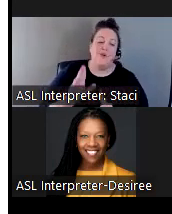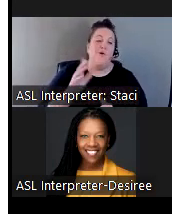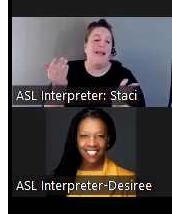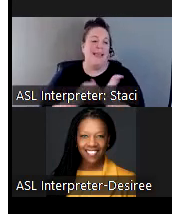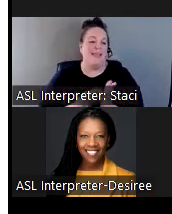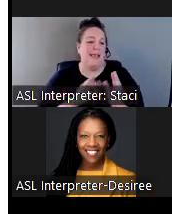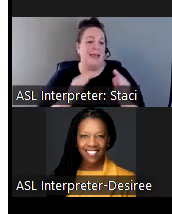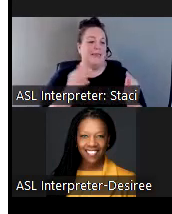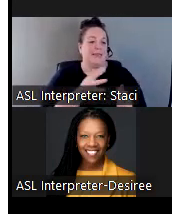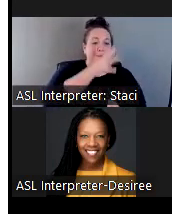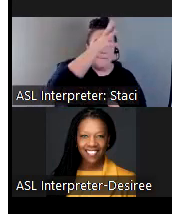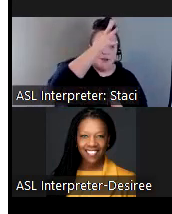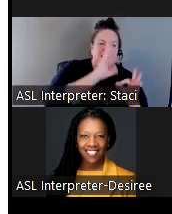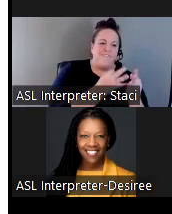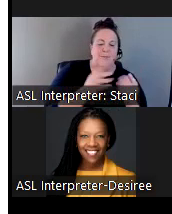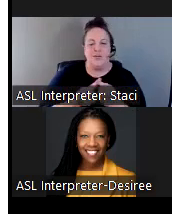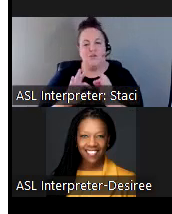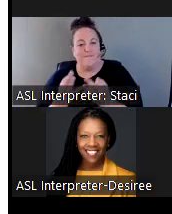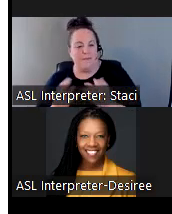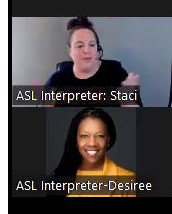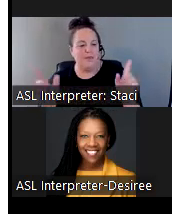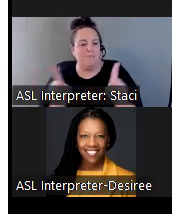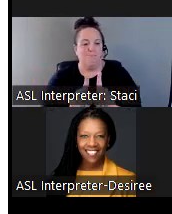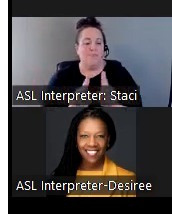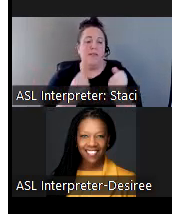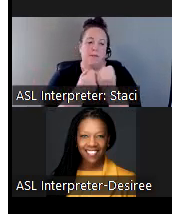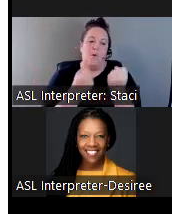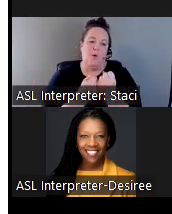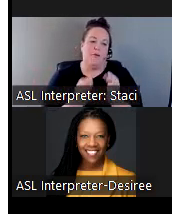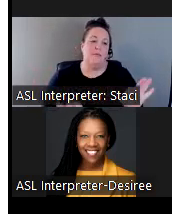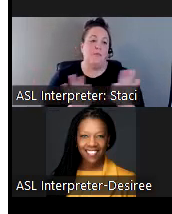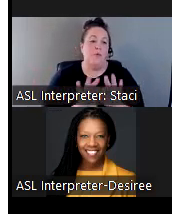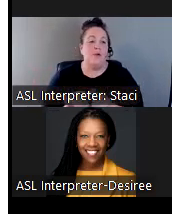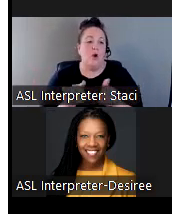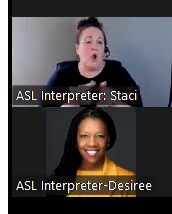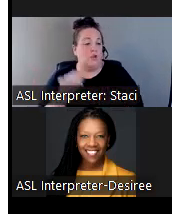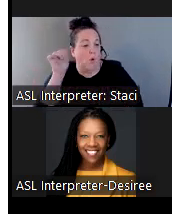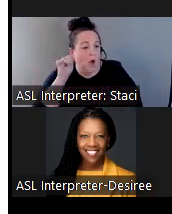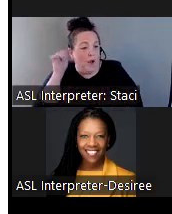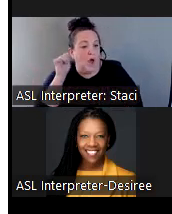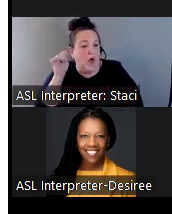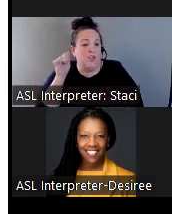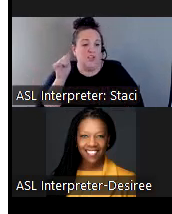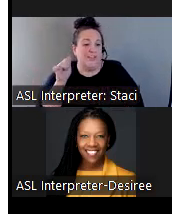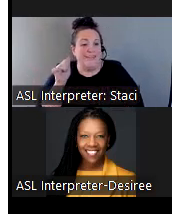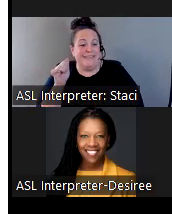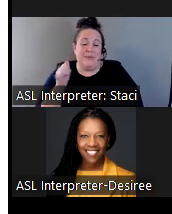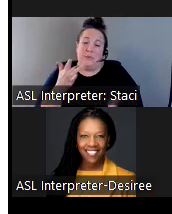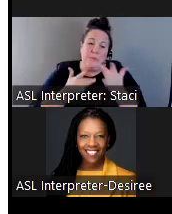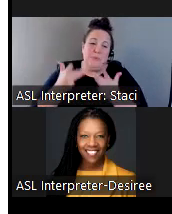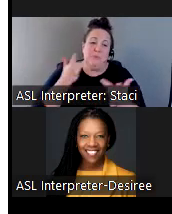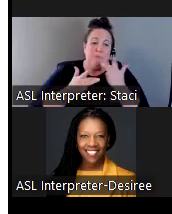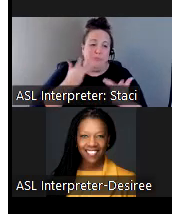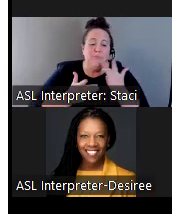And then, we've plugged again the scarcity of those pediatric audiologists. And when I have to travel long distances, if I